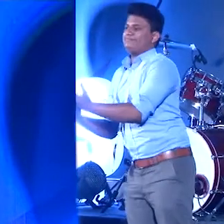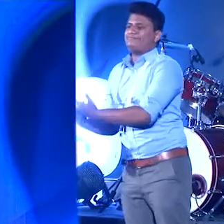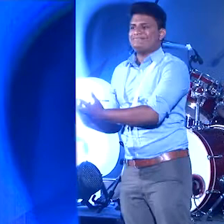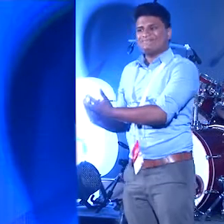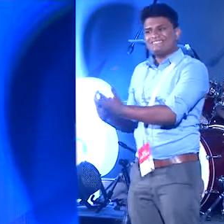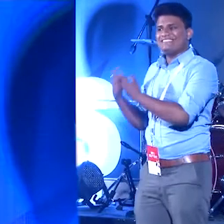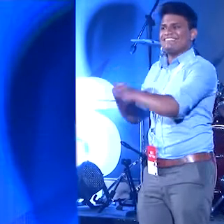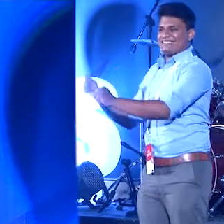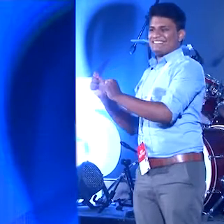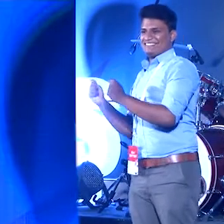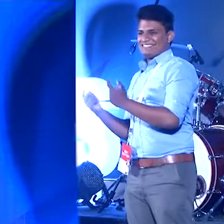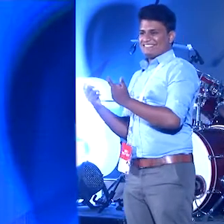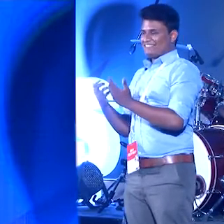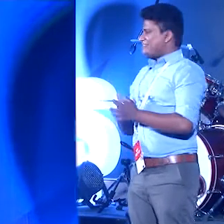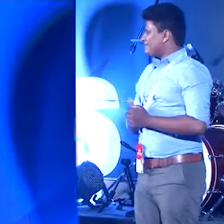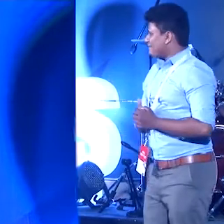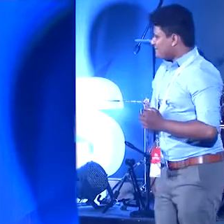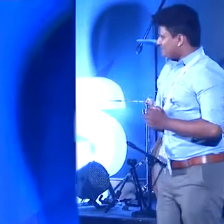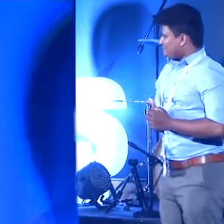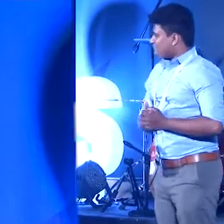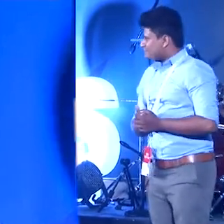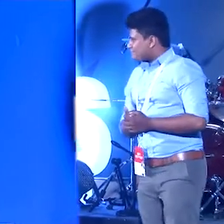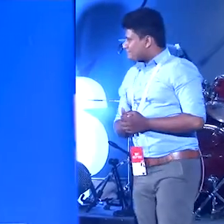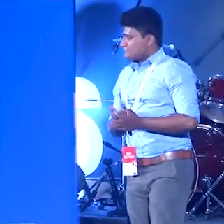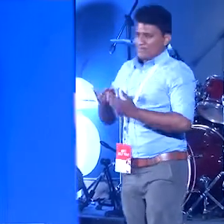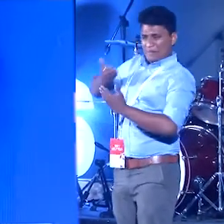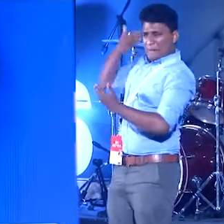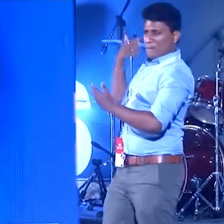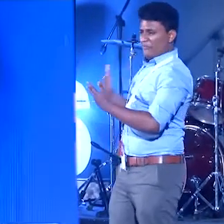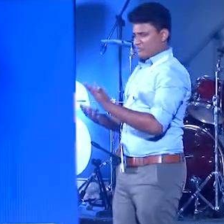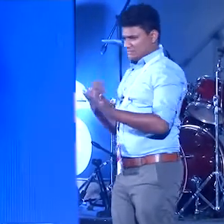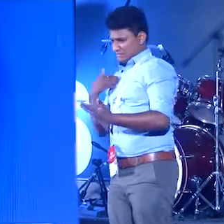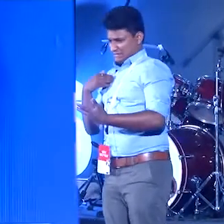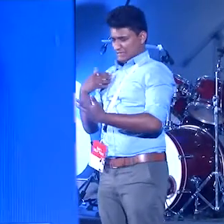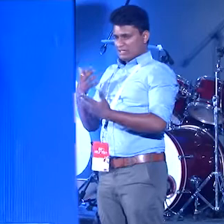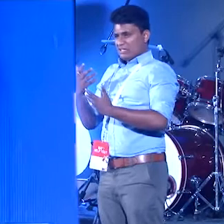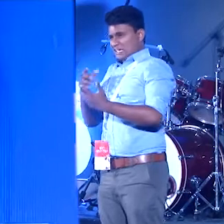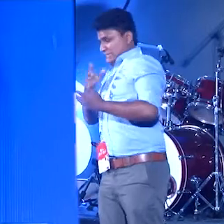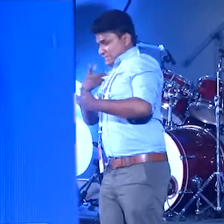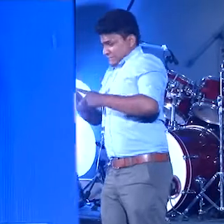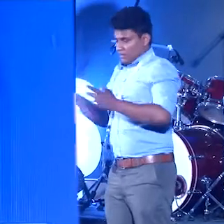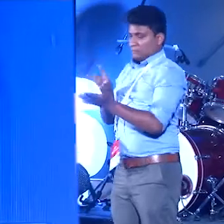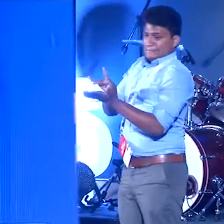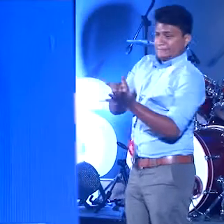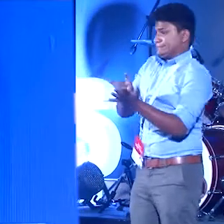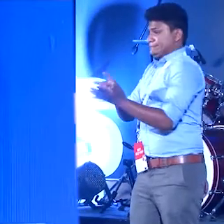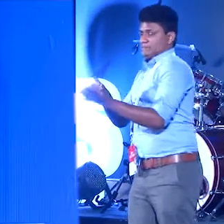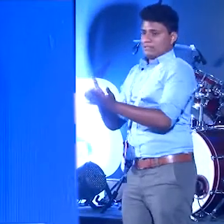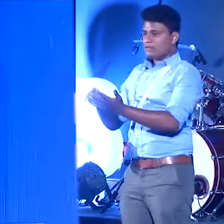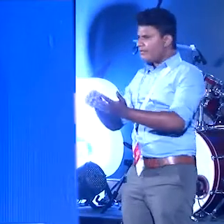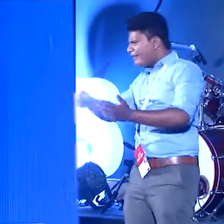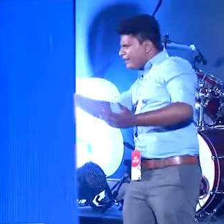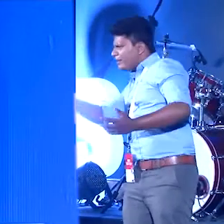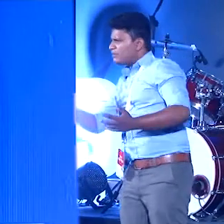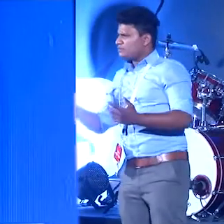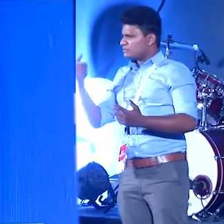We are completely stripped of all earlier notions of who we thought we were, who others thought we